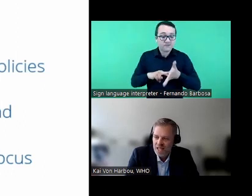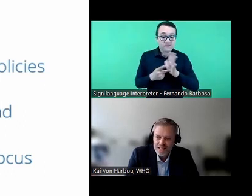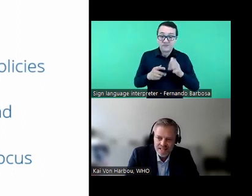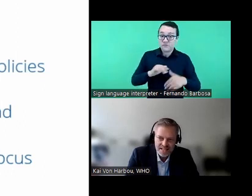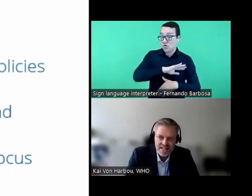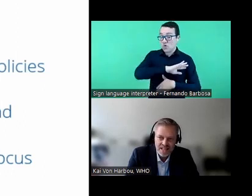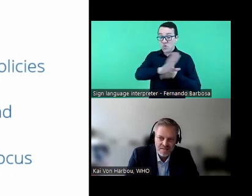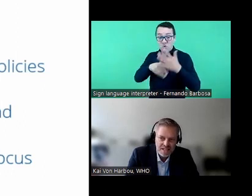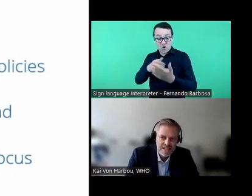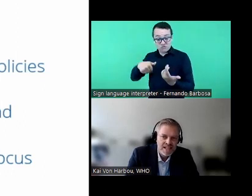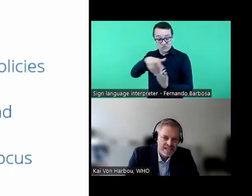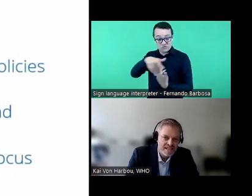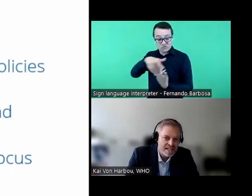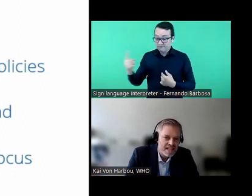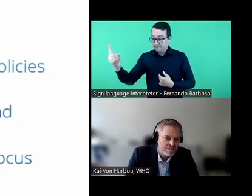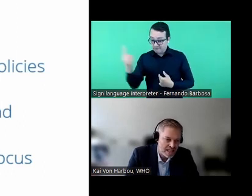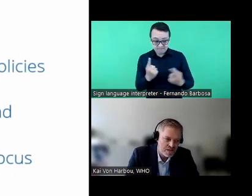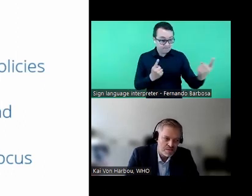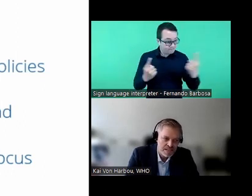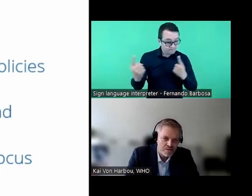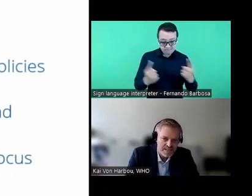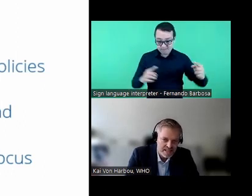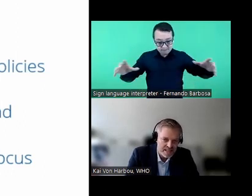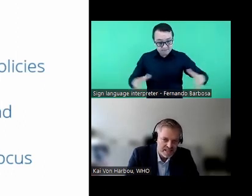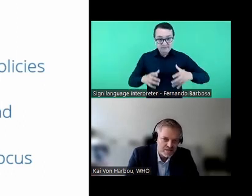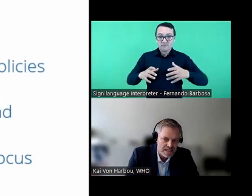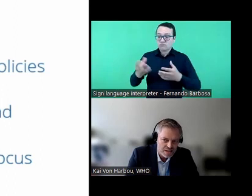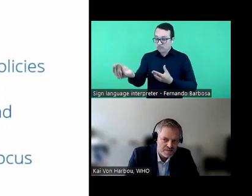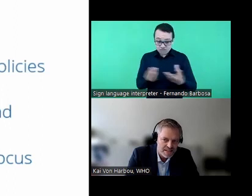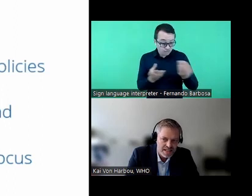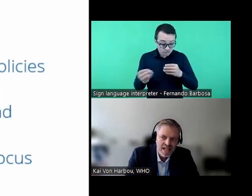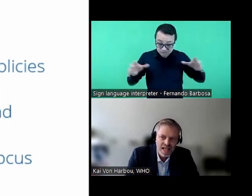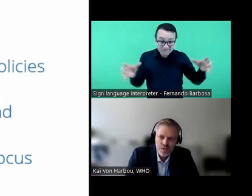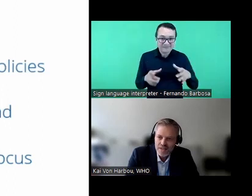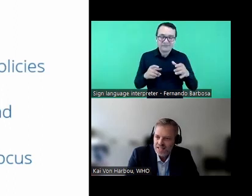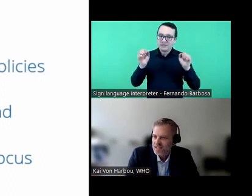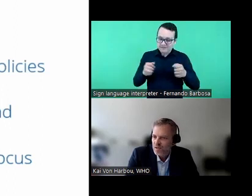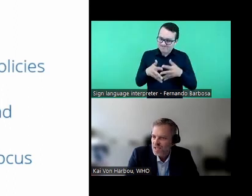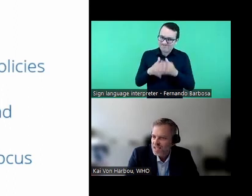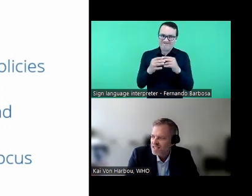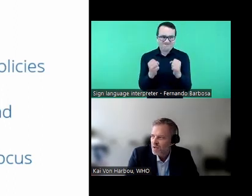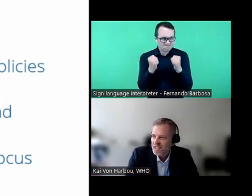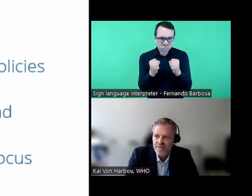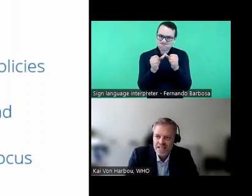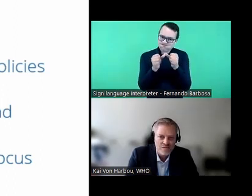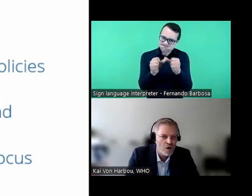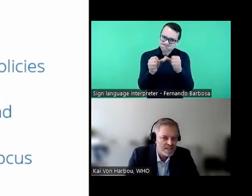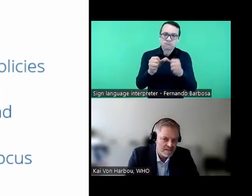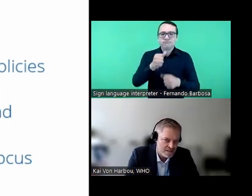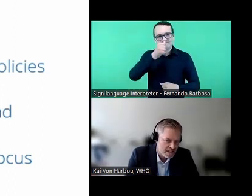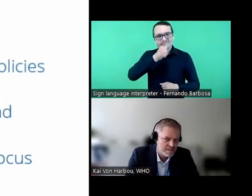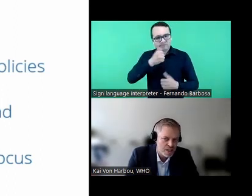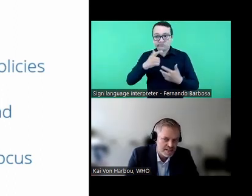strategies and plans at the city level. This is a key factor to build the resilience of health services and protect communities from the impacts of